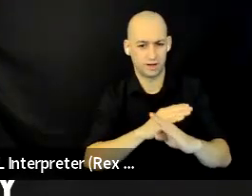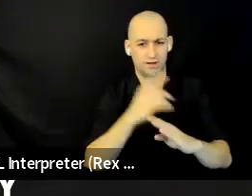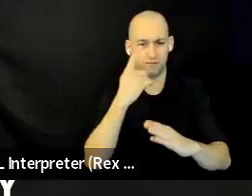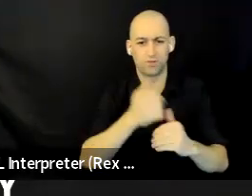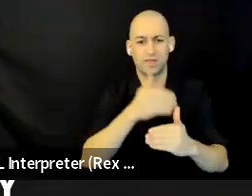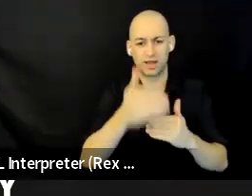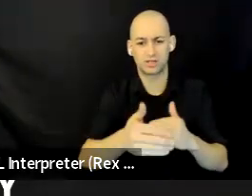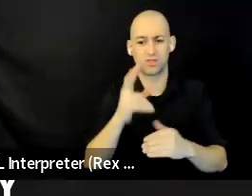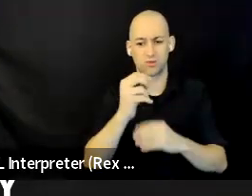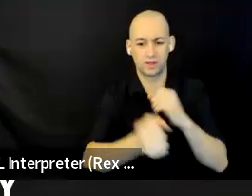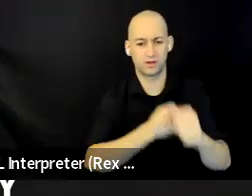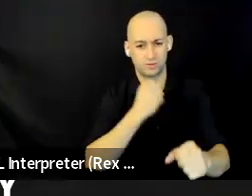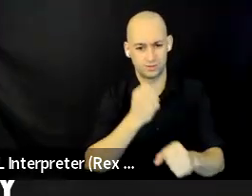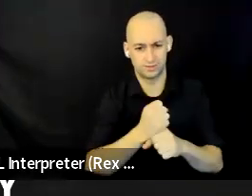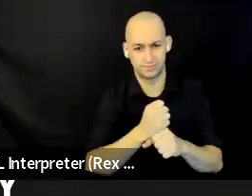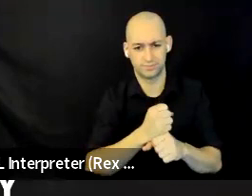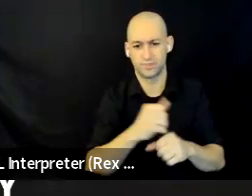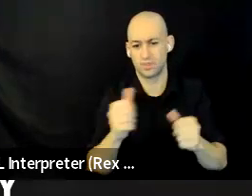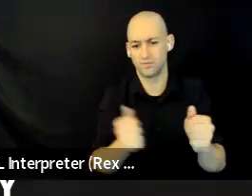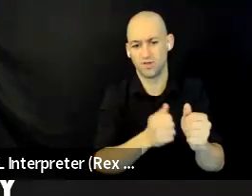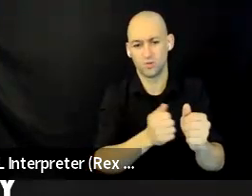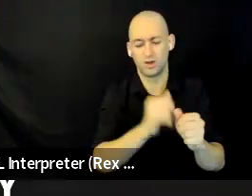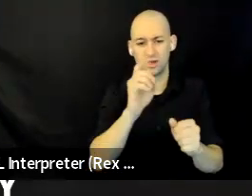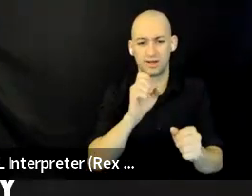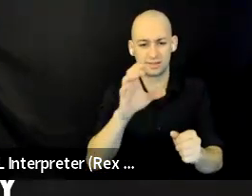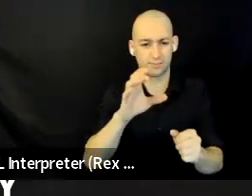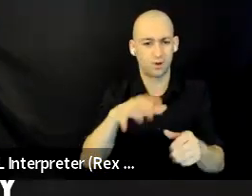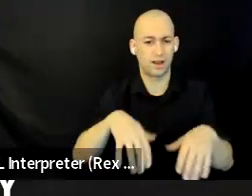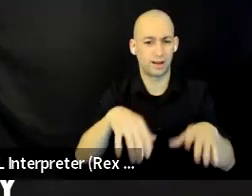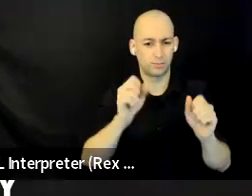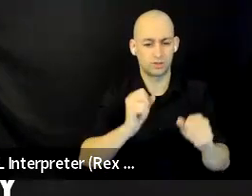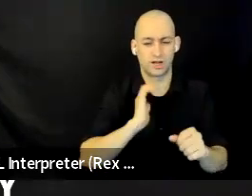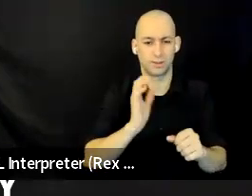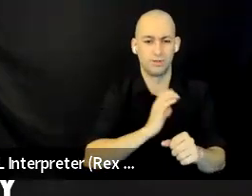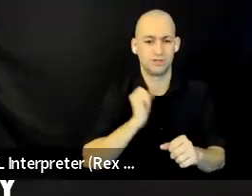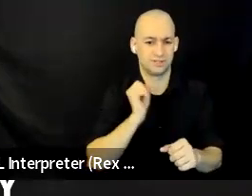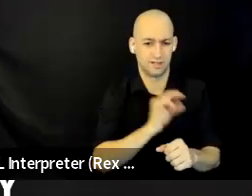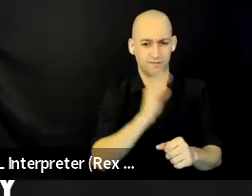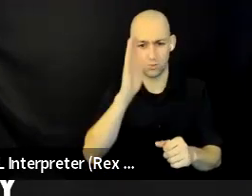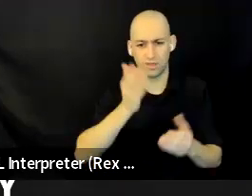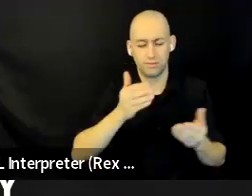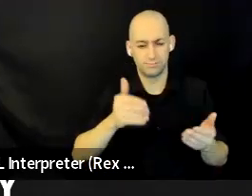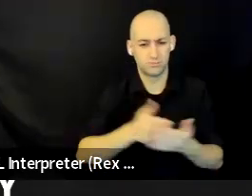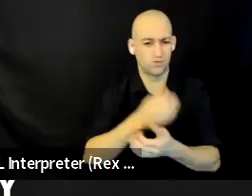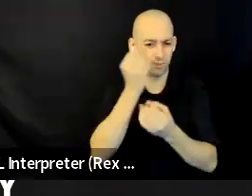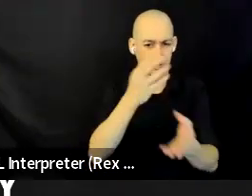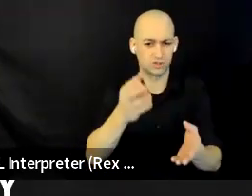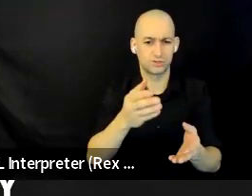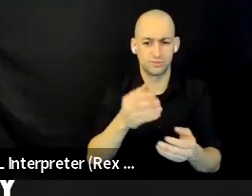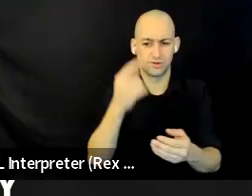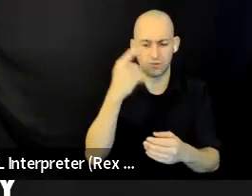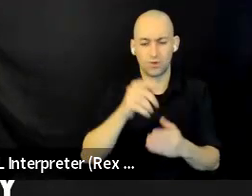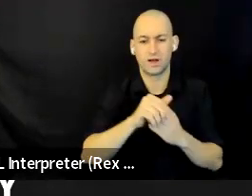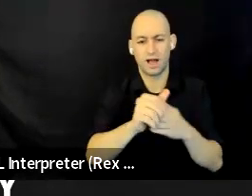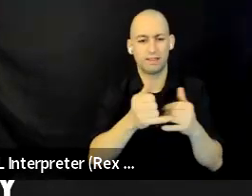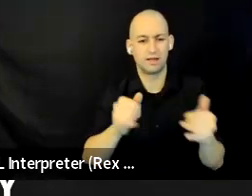years. Following the December adoption, Commission staff will initiate the update to the program guidelines in early 2024